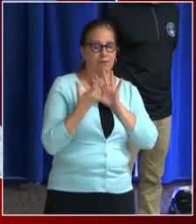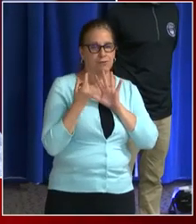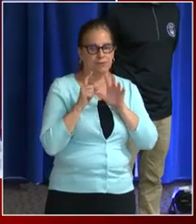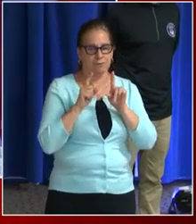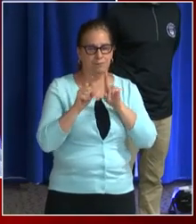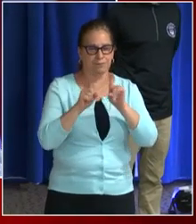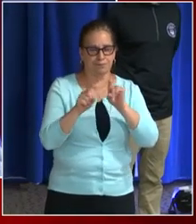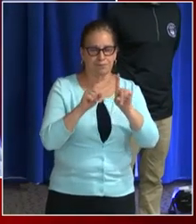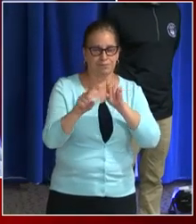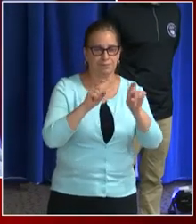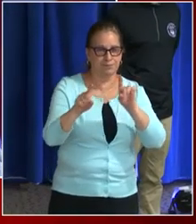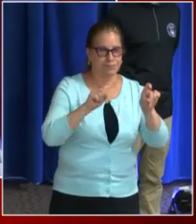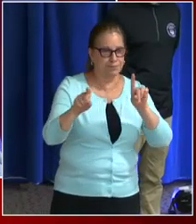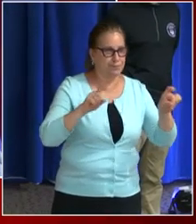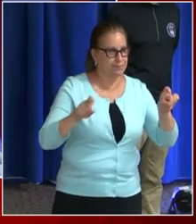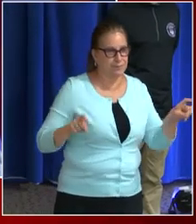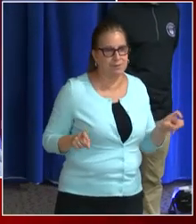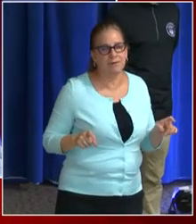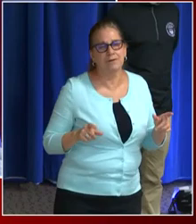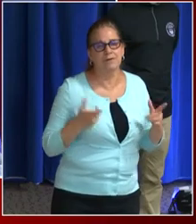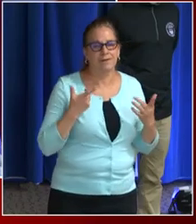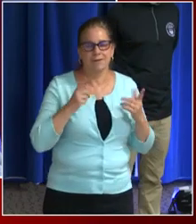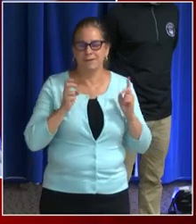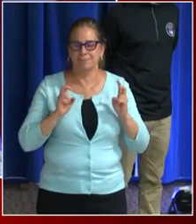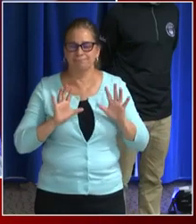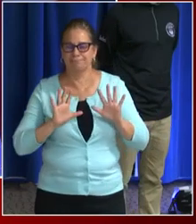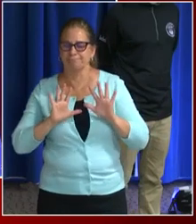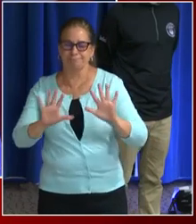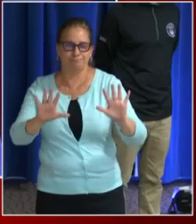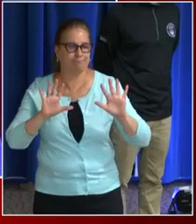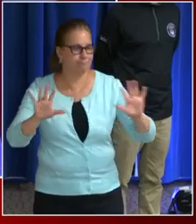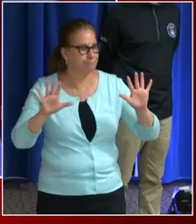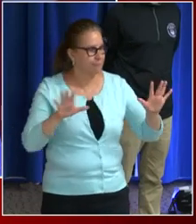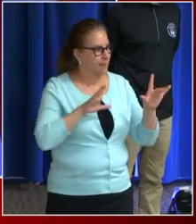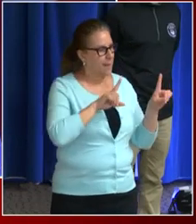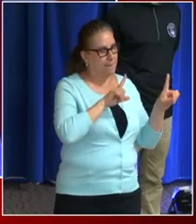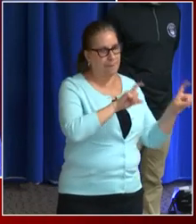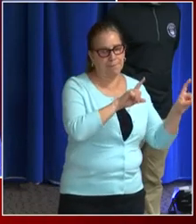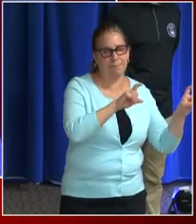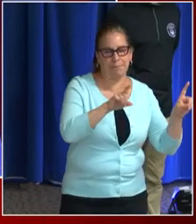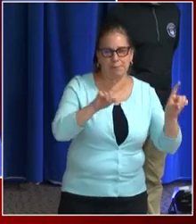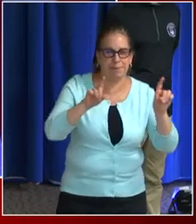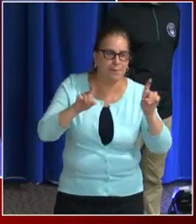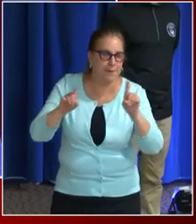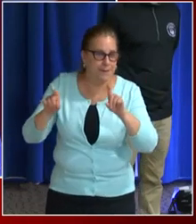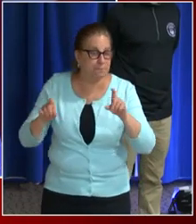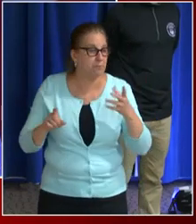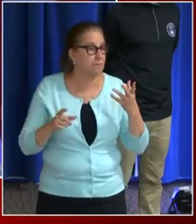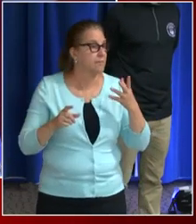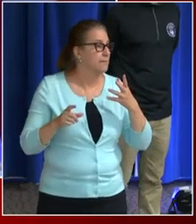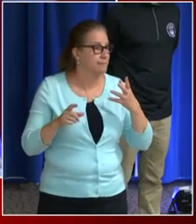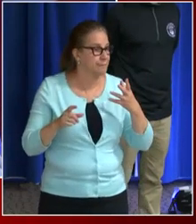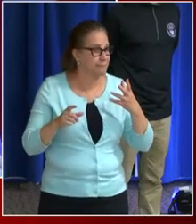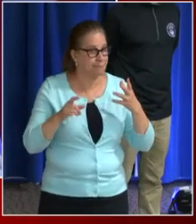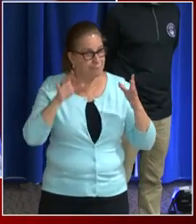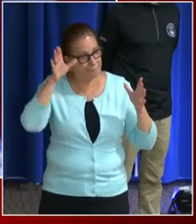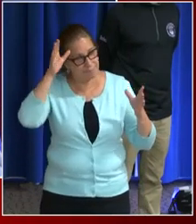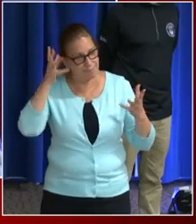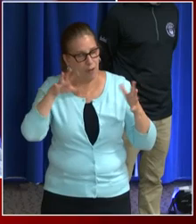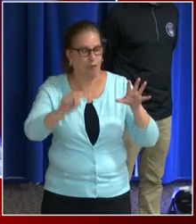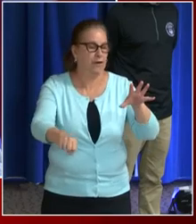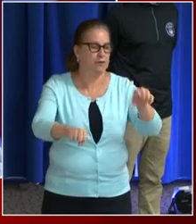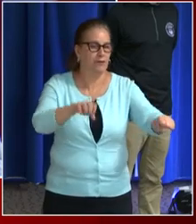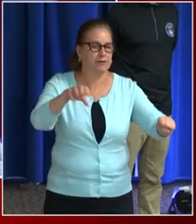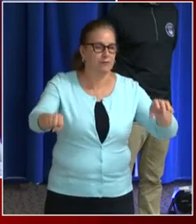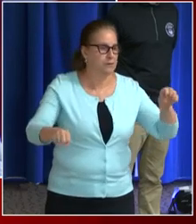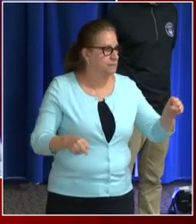folks back. But I heard, particularly with the arrest, I heard over the radio as I was monitoring that